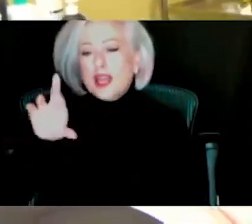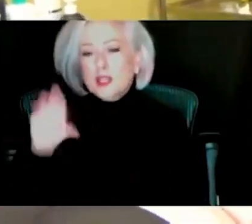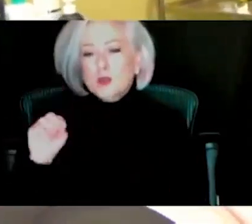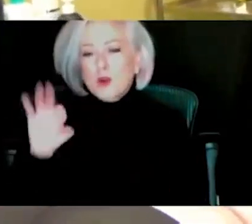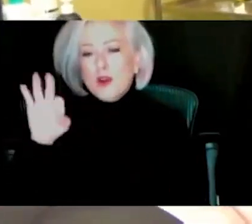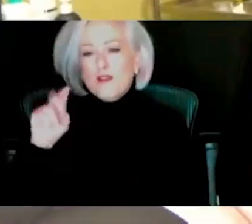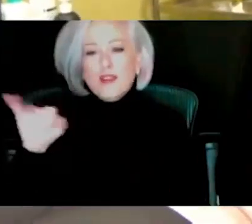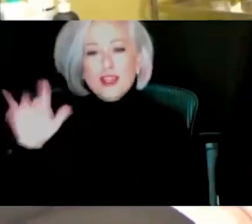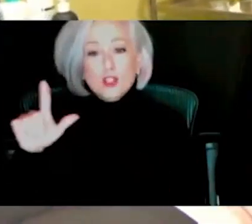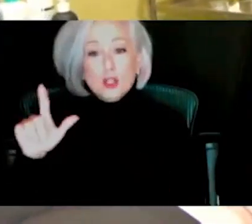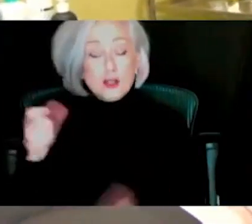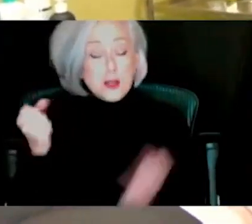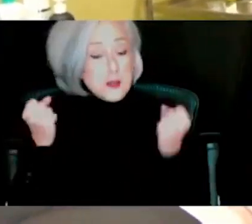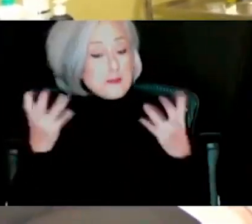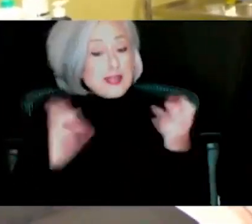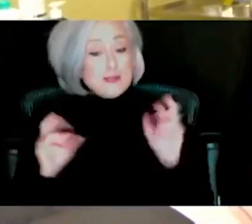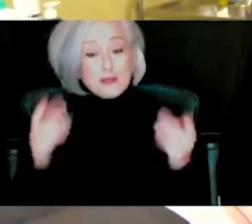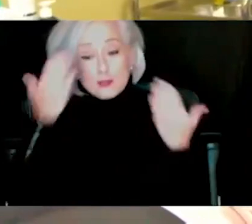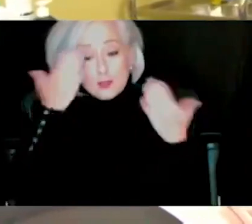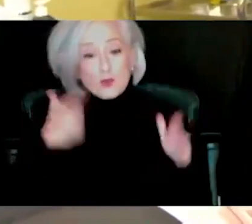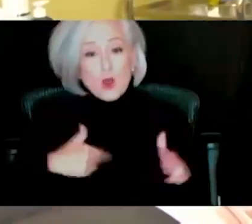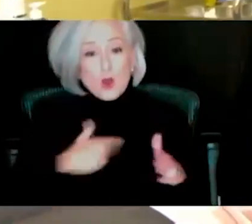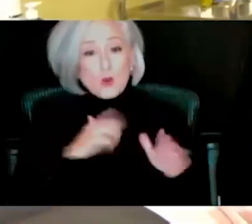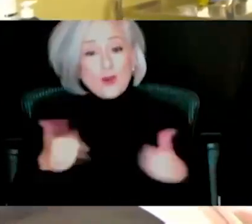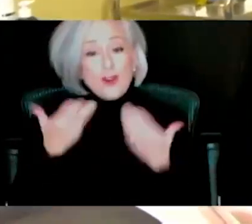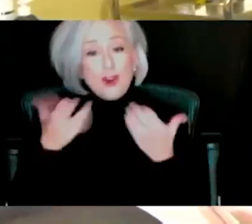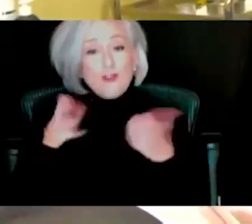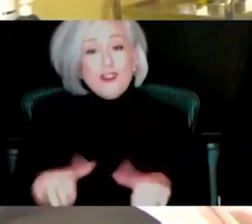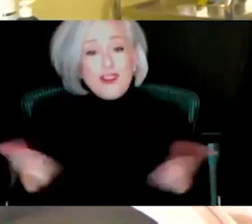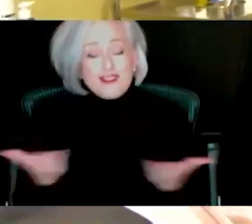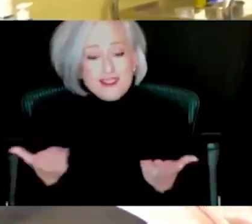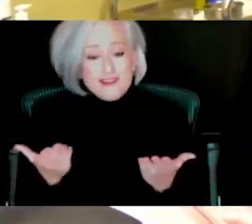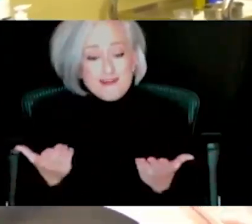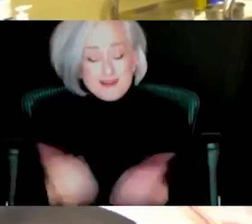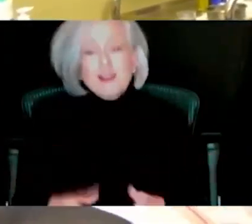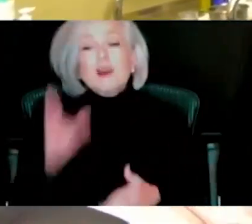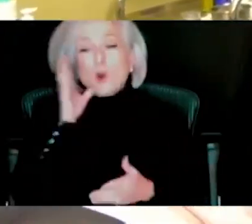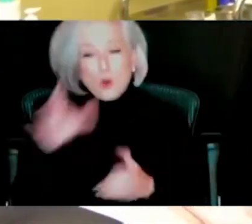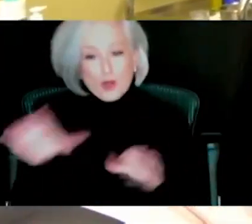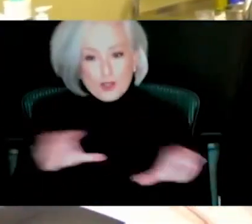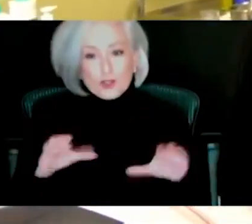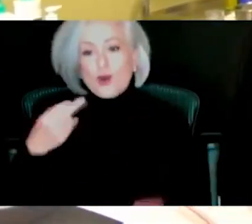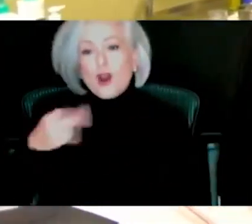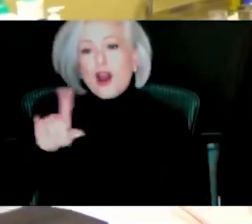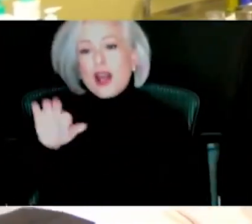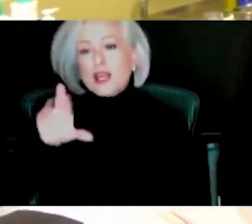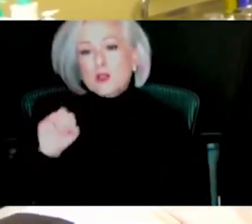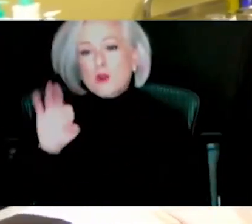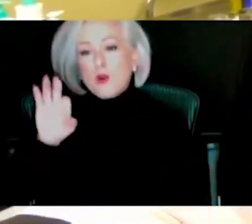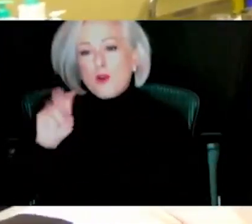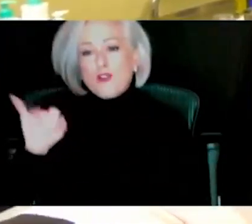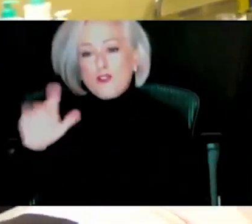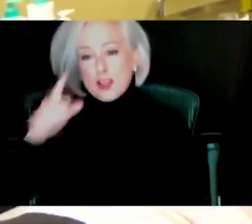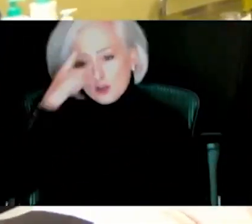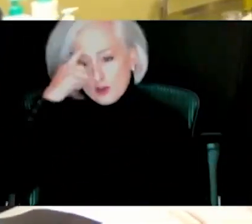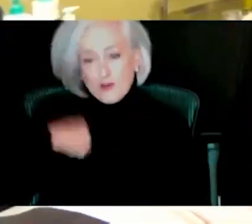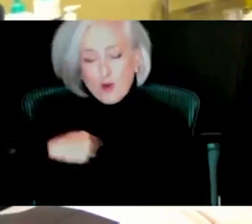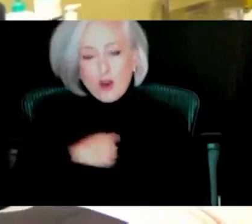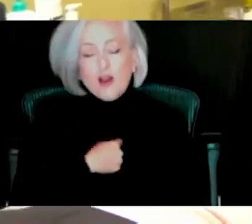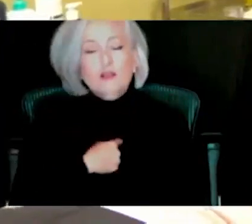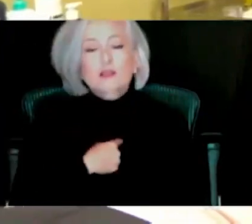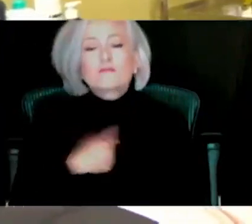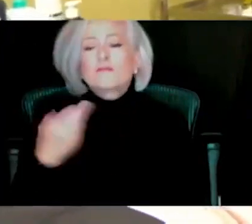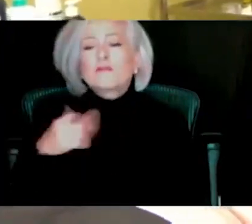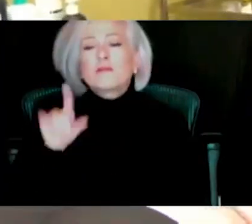offer aesthetic and spa services here, and so she's going to be doing a Hydrafacial for us. And Hydrafacial, unlike